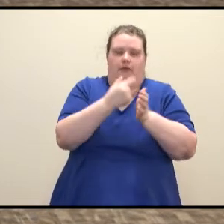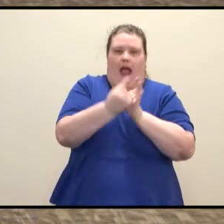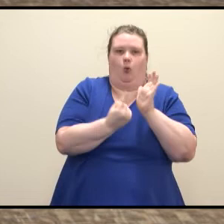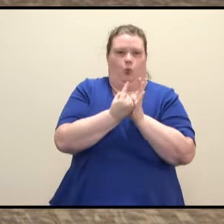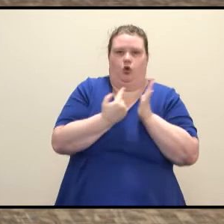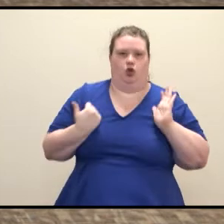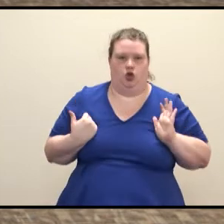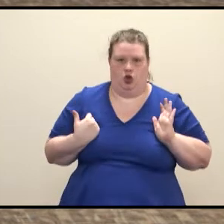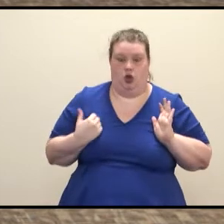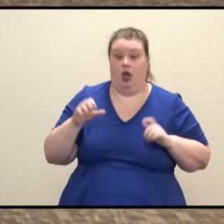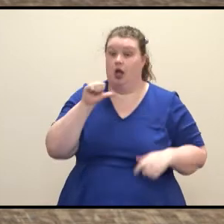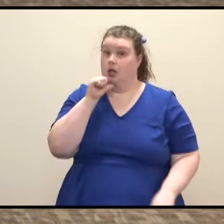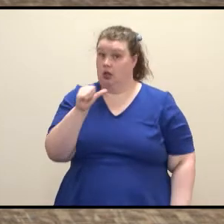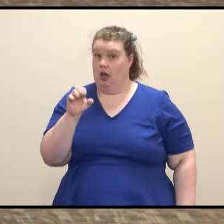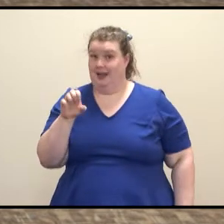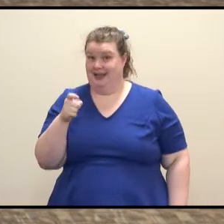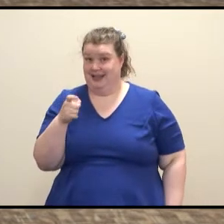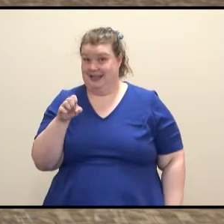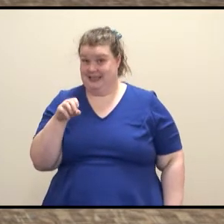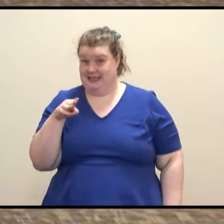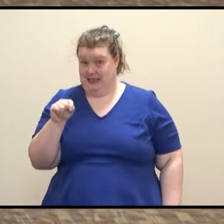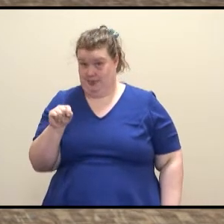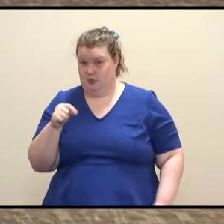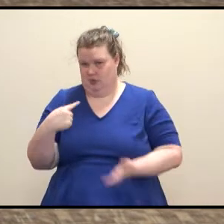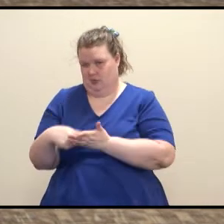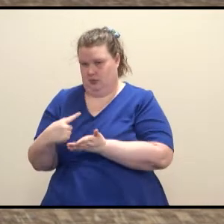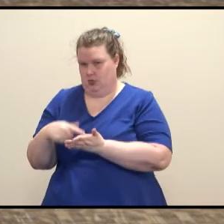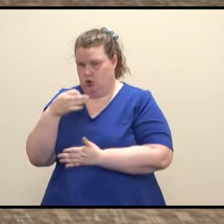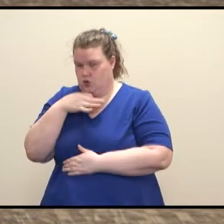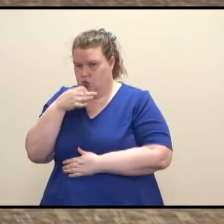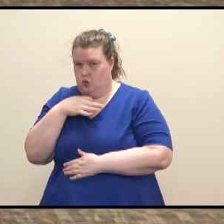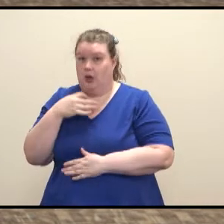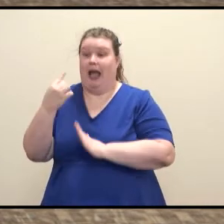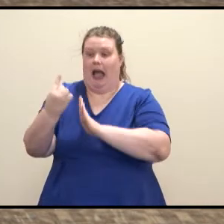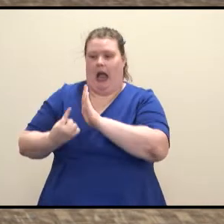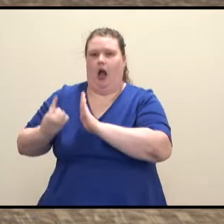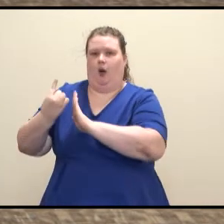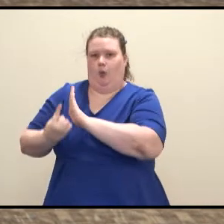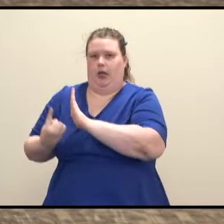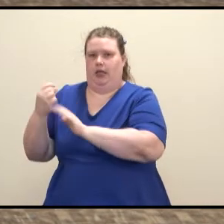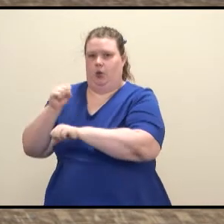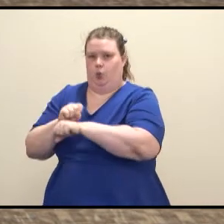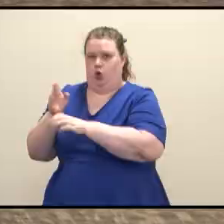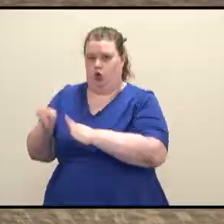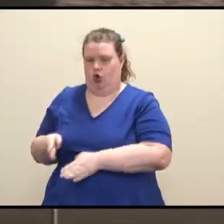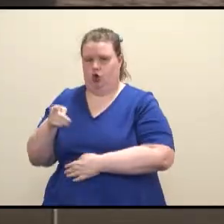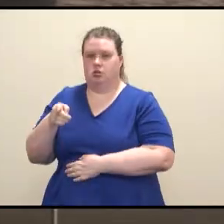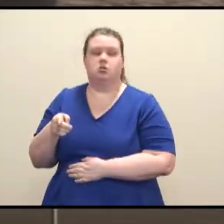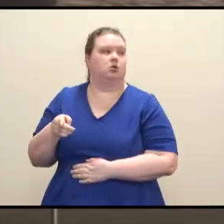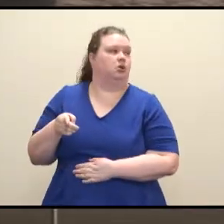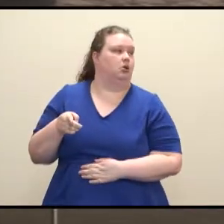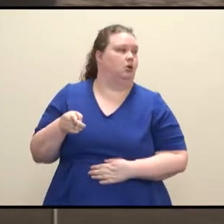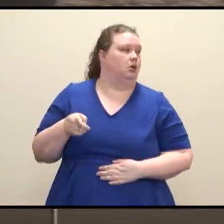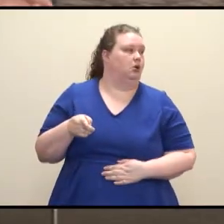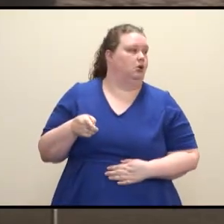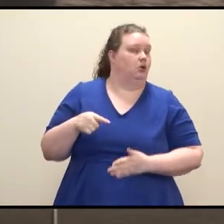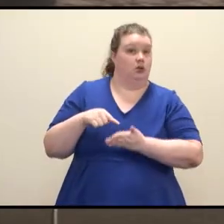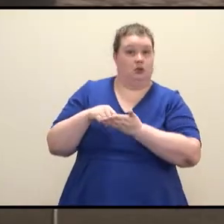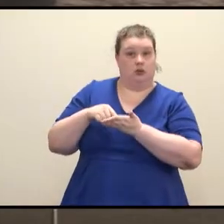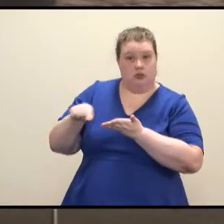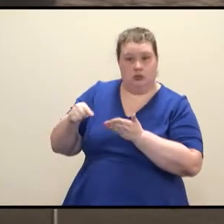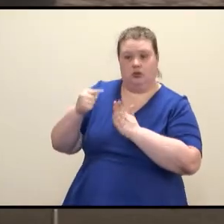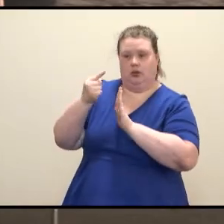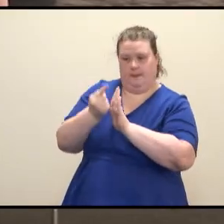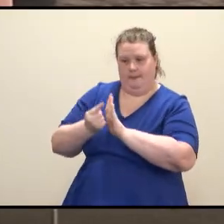hour. And a non-exempt employee, which we'll get to here in a minute, is going to be your hourly workers. So they, basically are paid